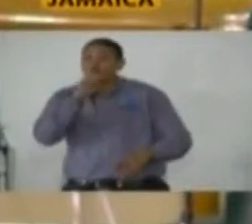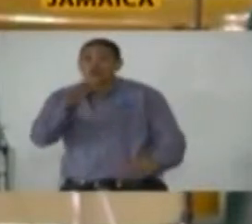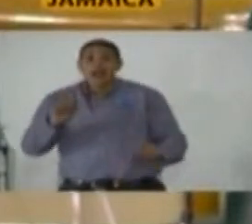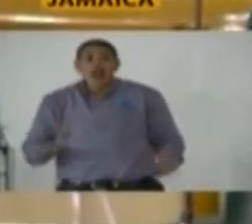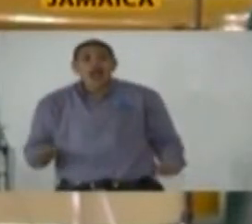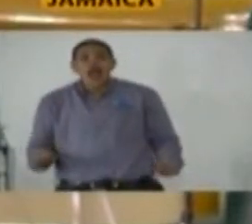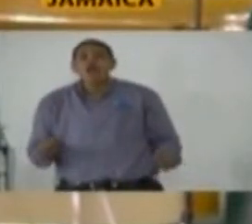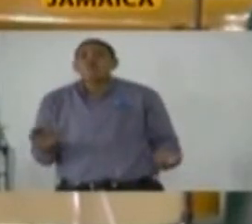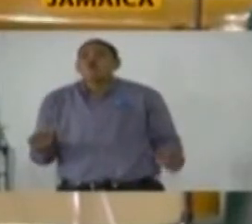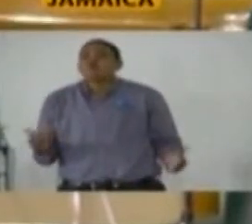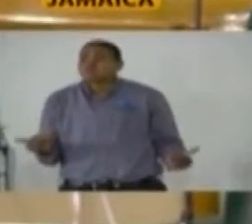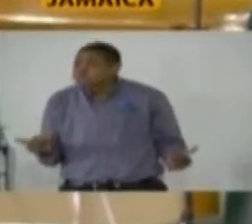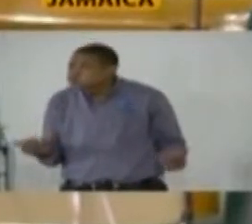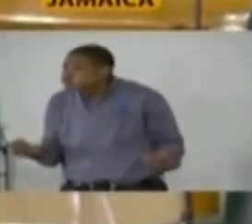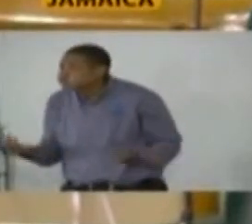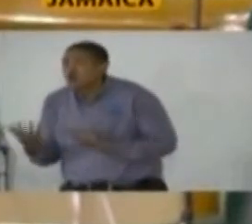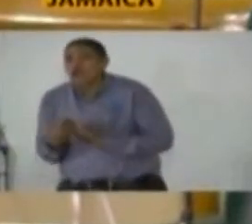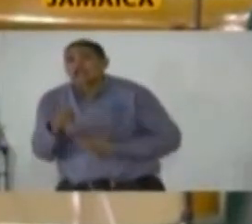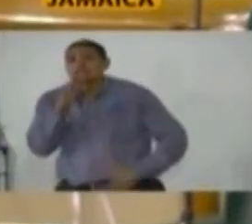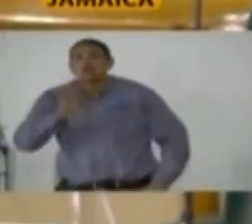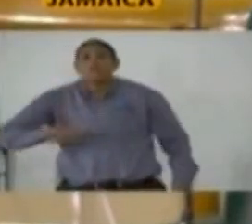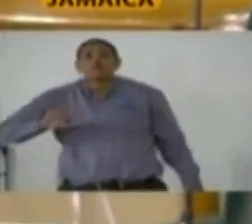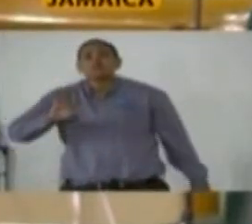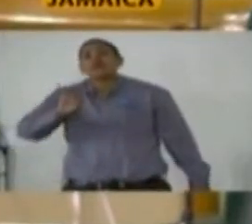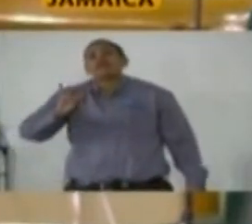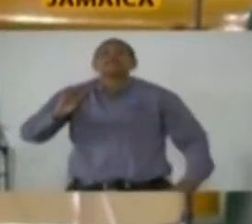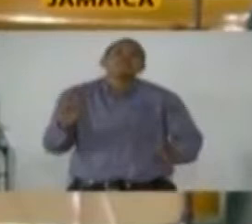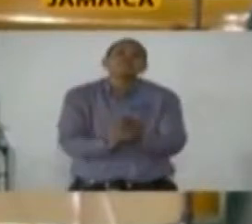to re-engage approximately